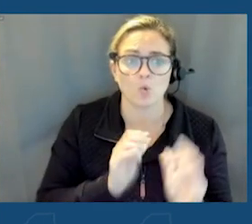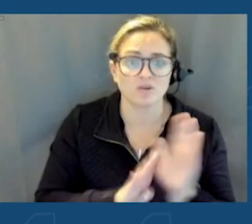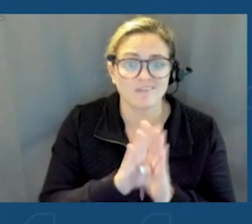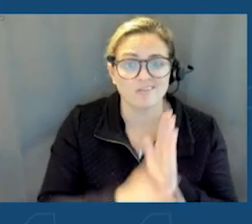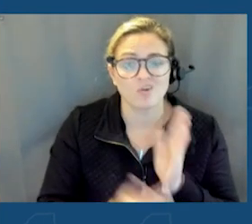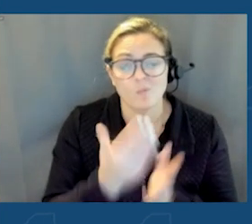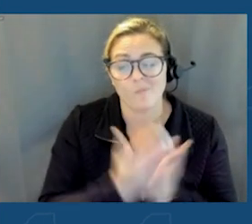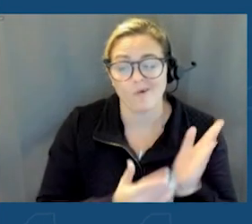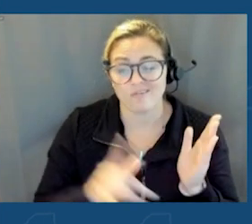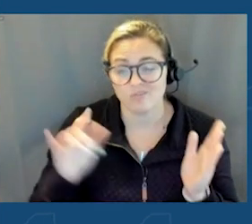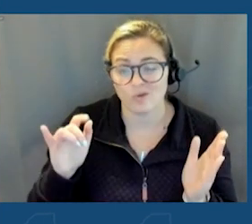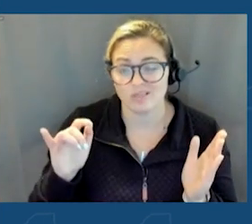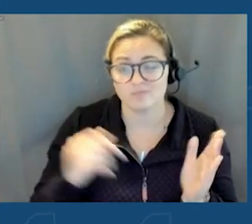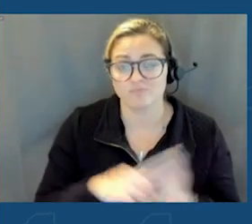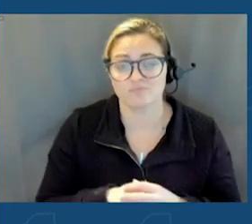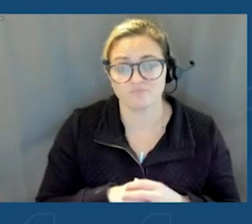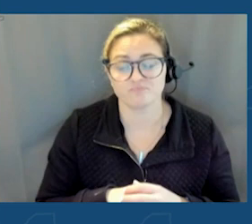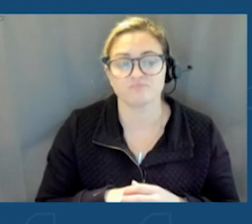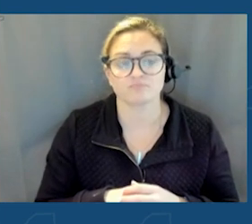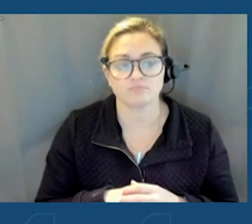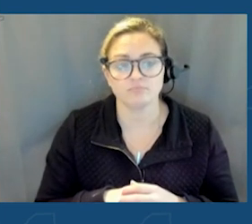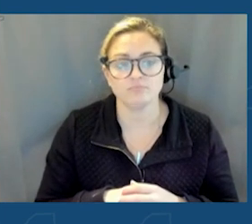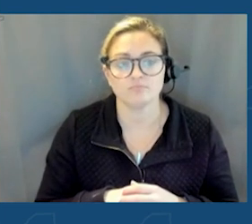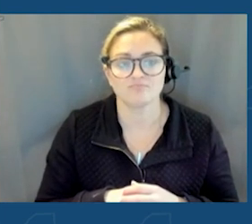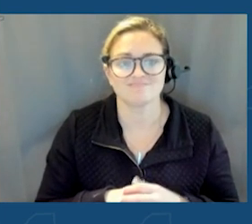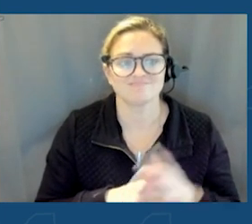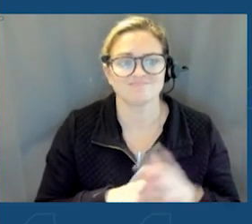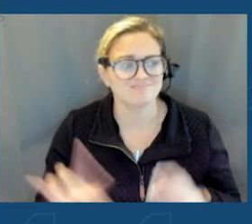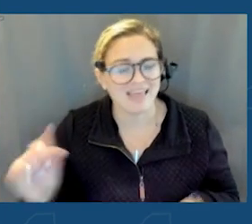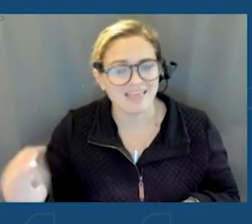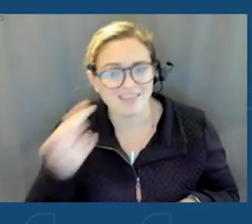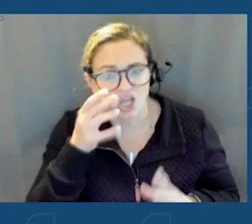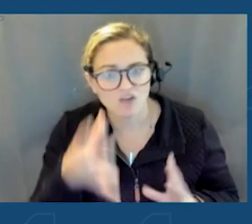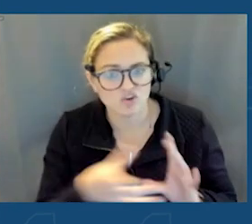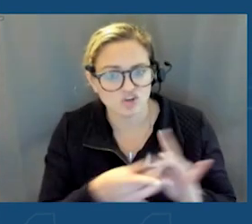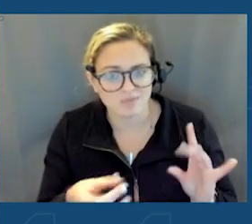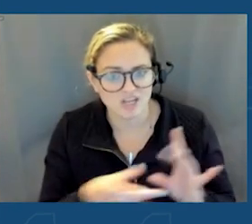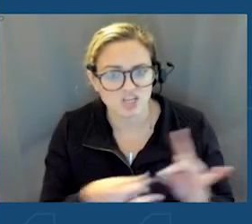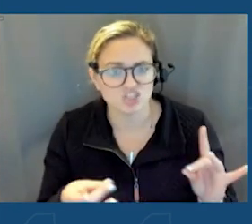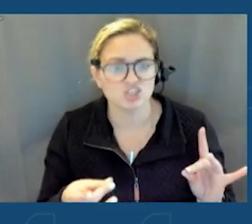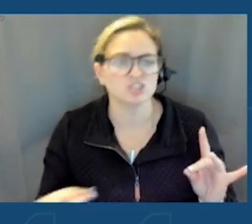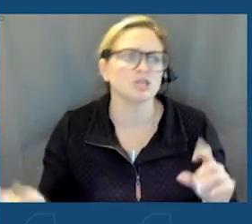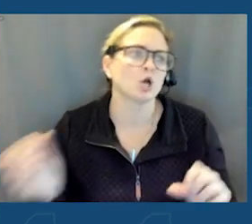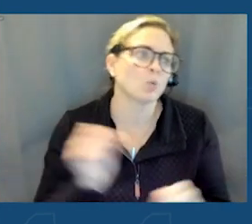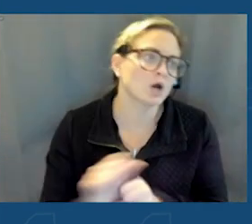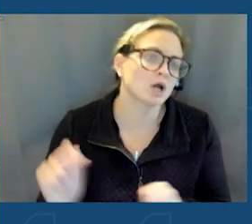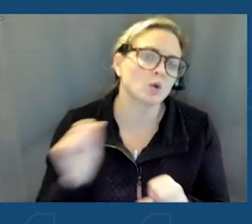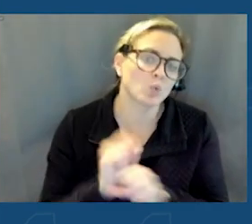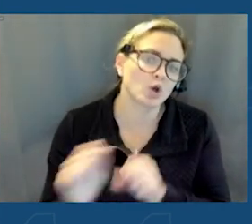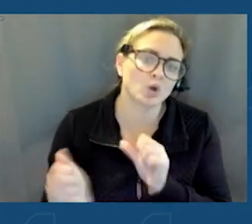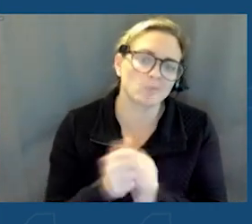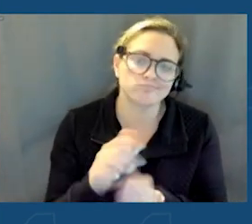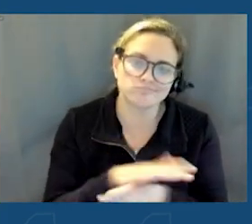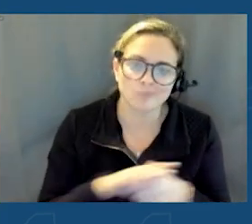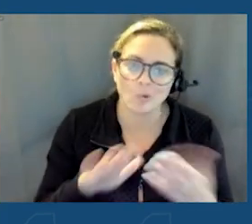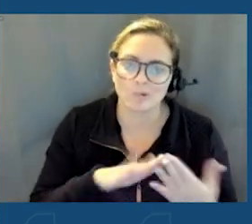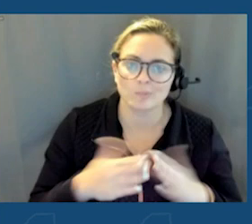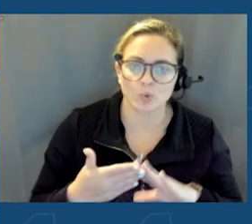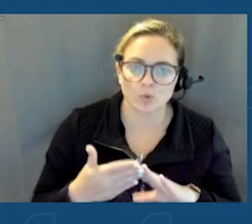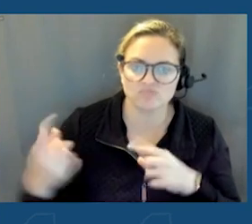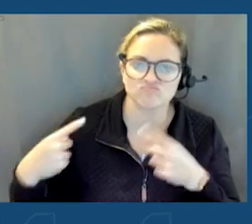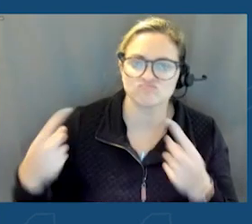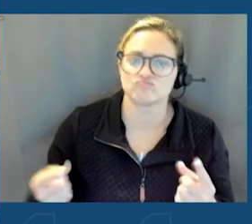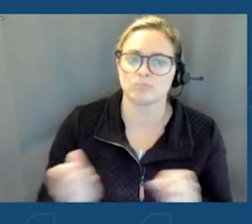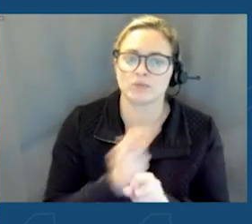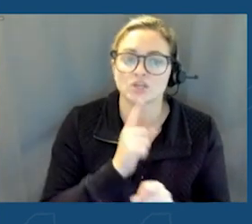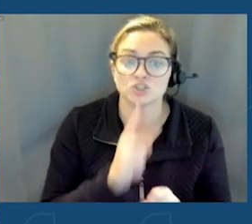Long Island. And as the governor said, it was undertaken always working closely with the local communities to make